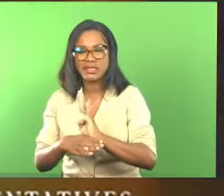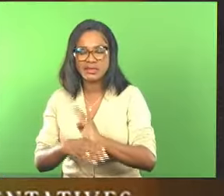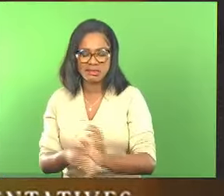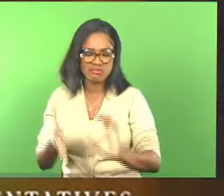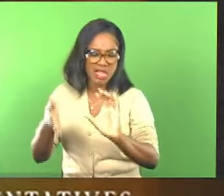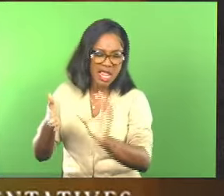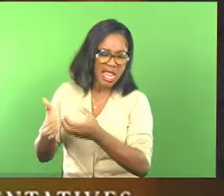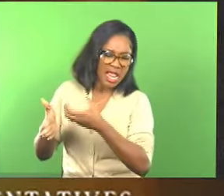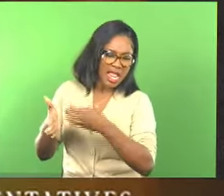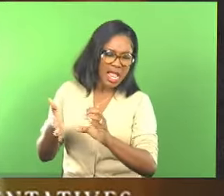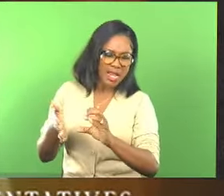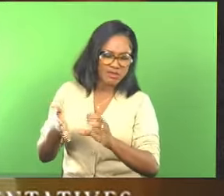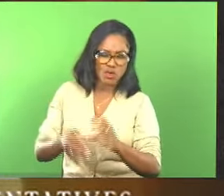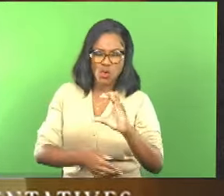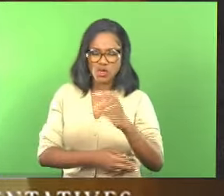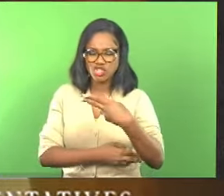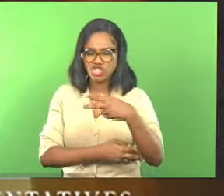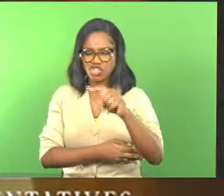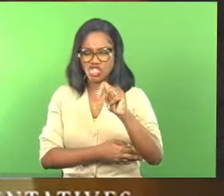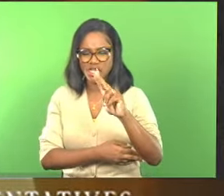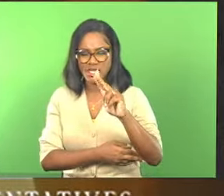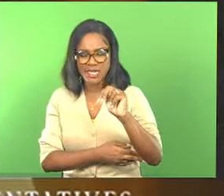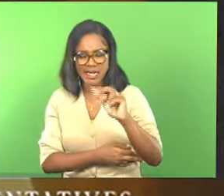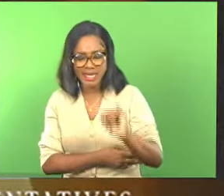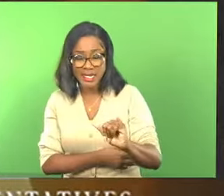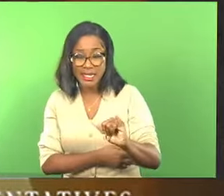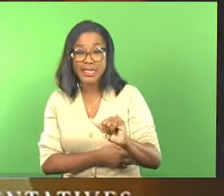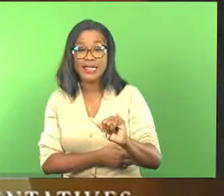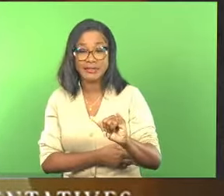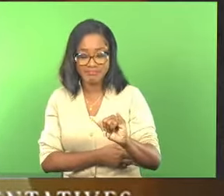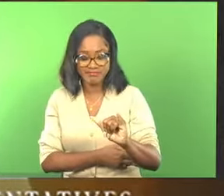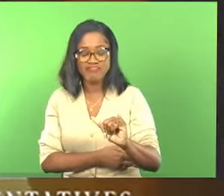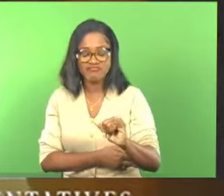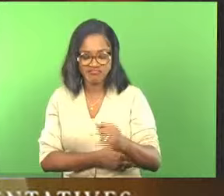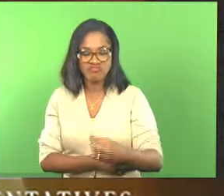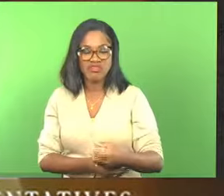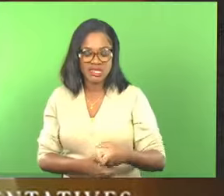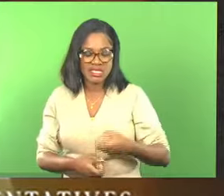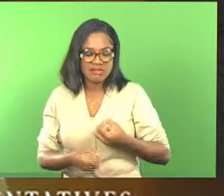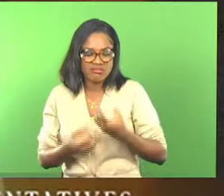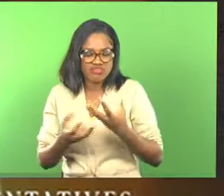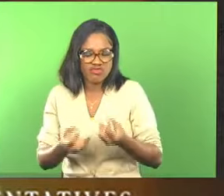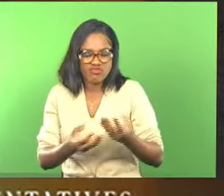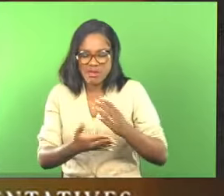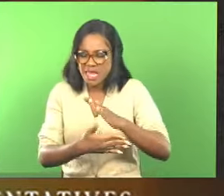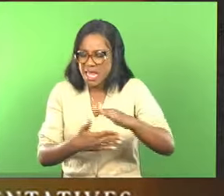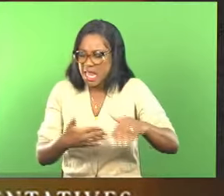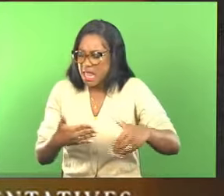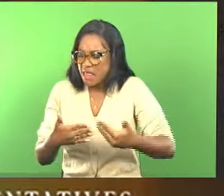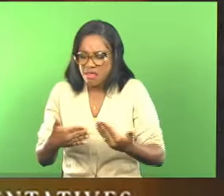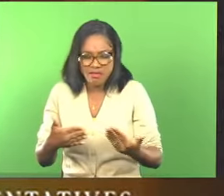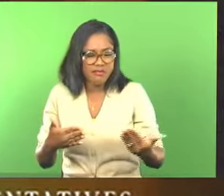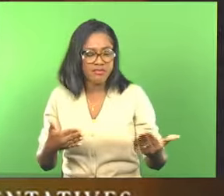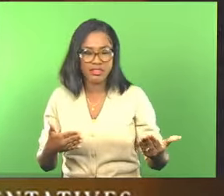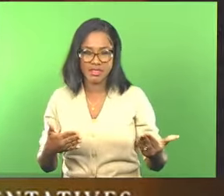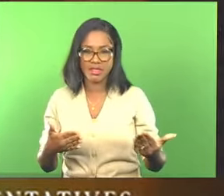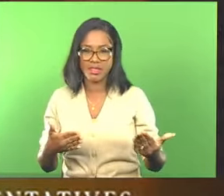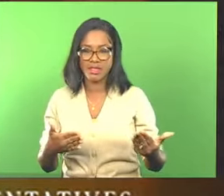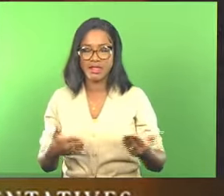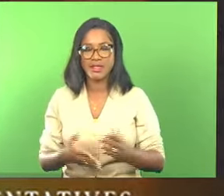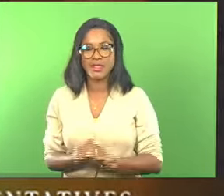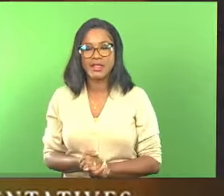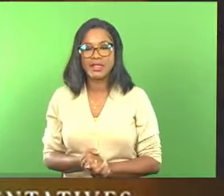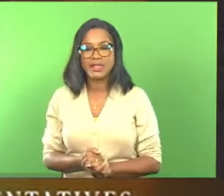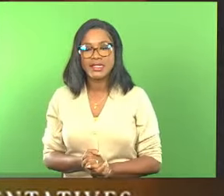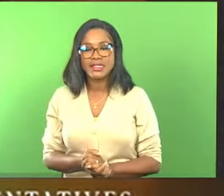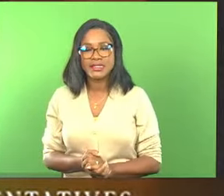calypso to chutney, they contribute to every field.